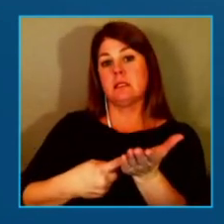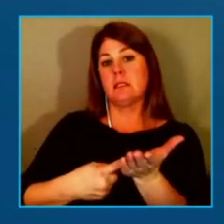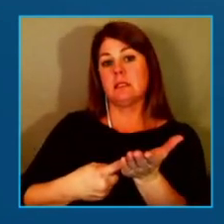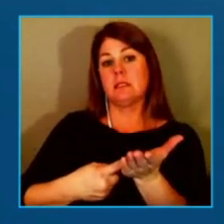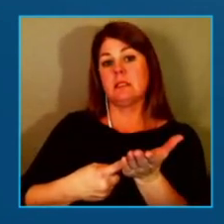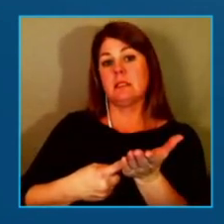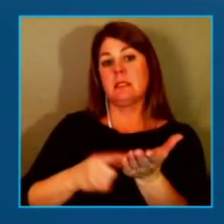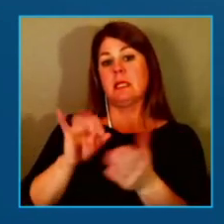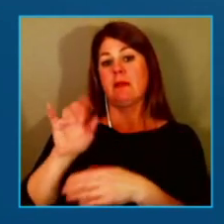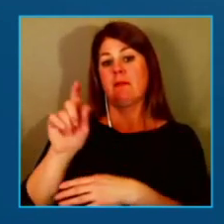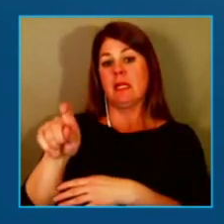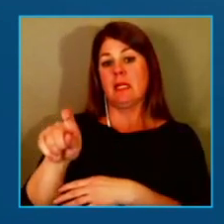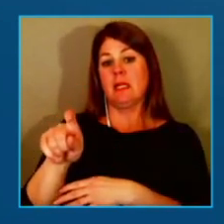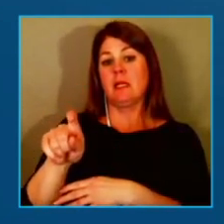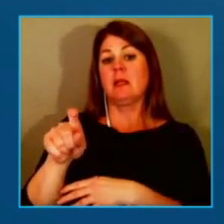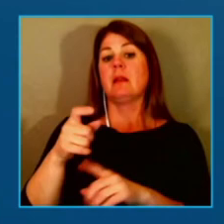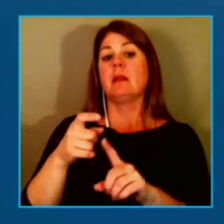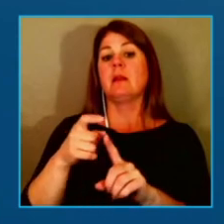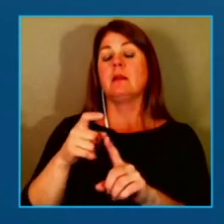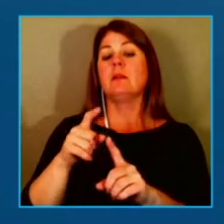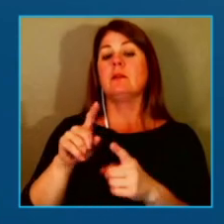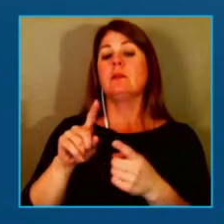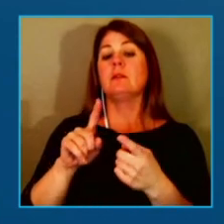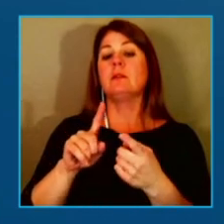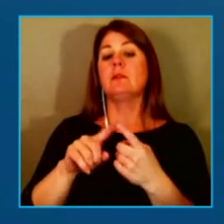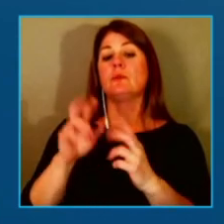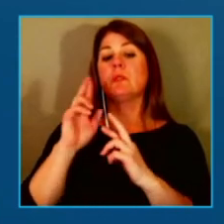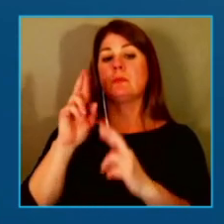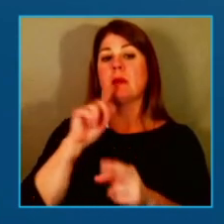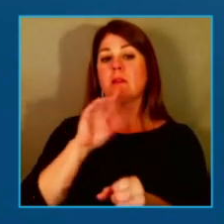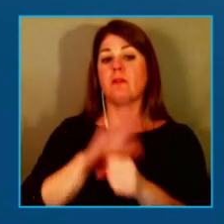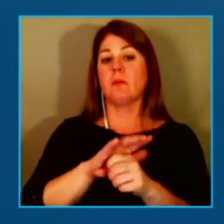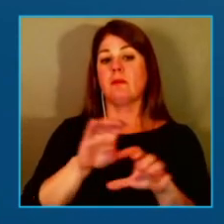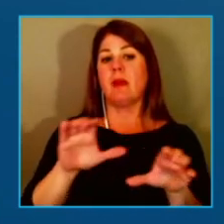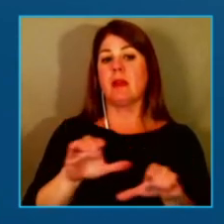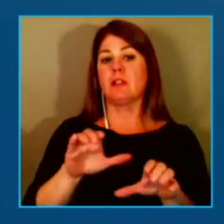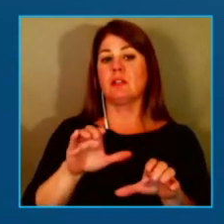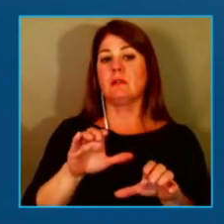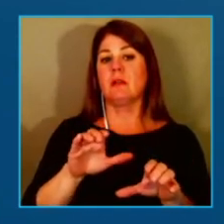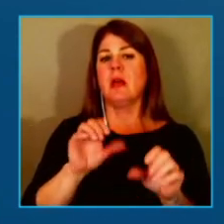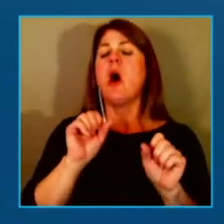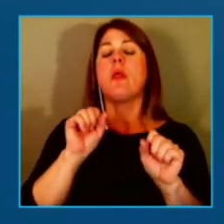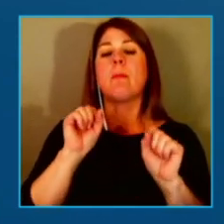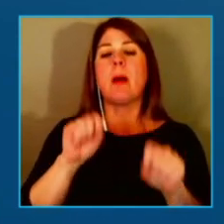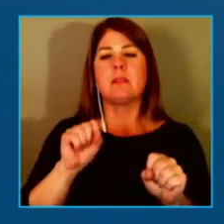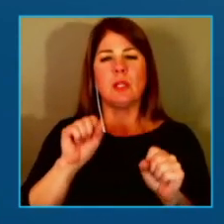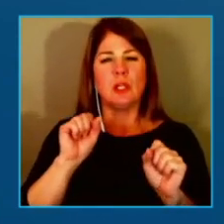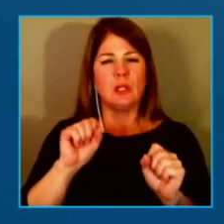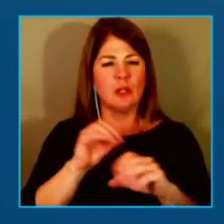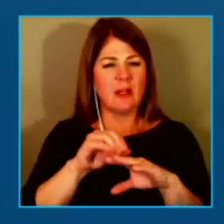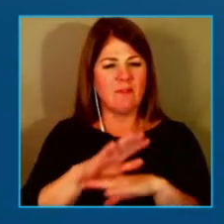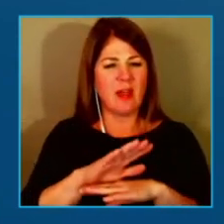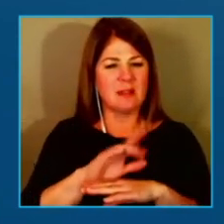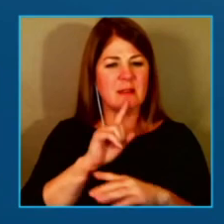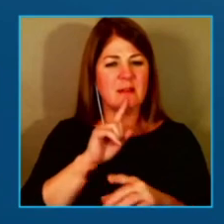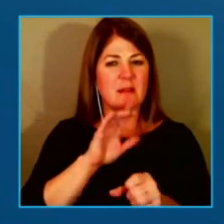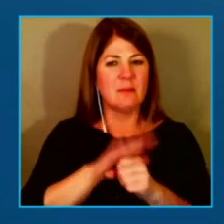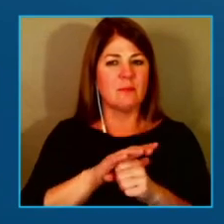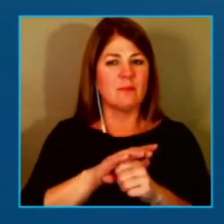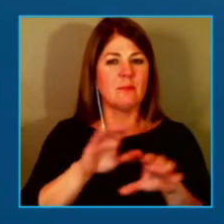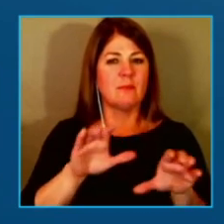with respect to the affirmative acts or Article 8 of the proposed amendments. But it strikes me